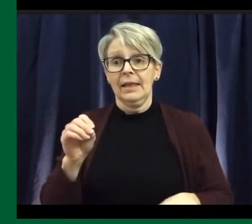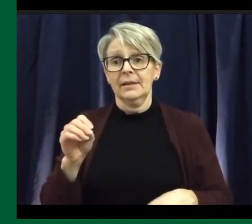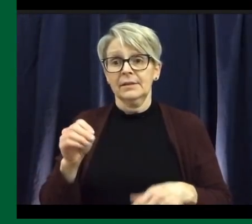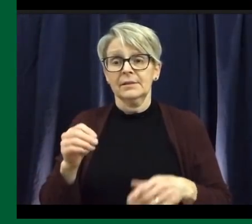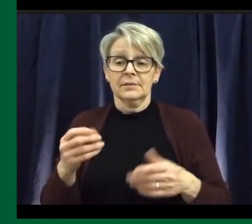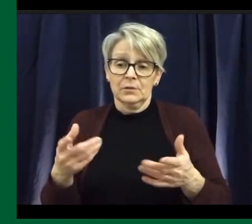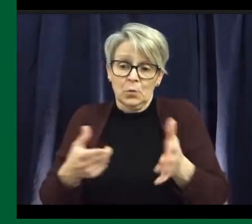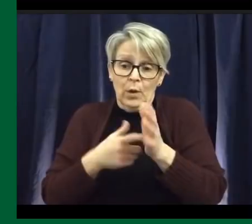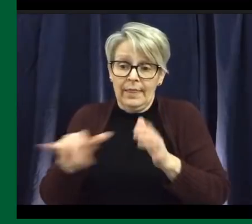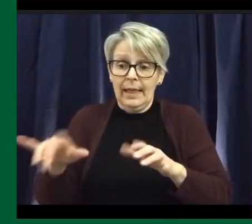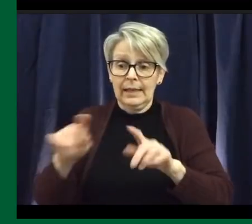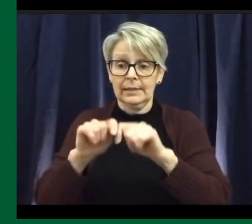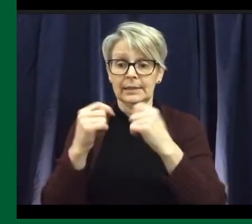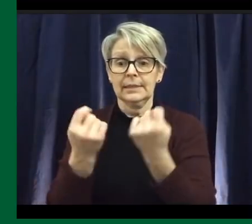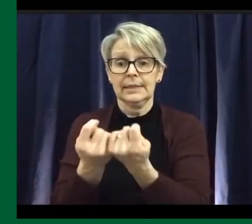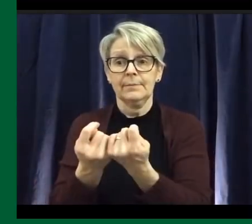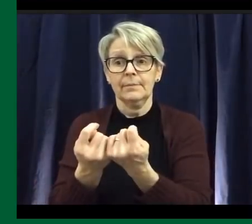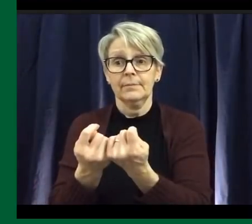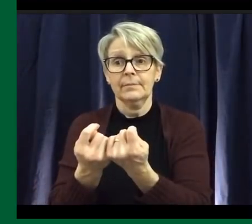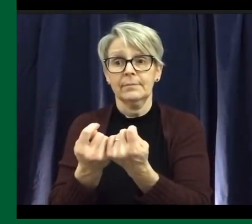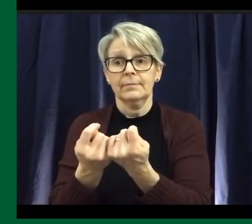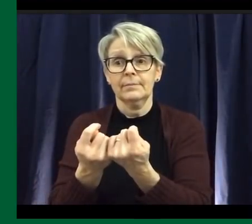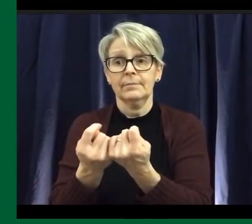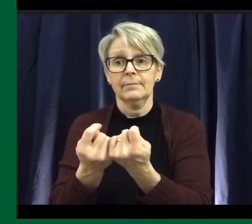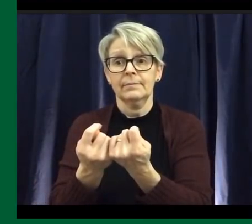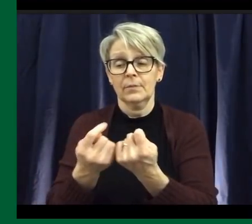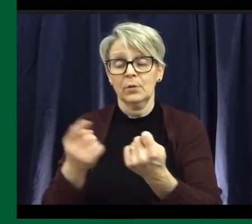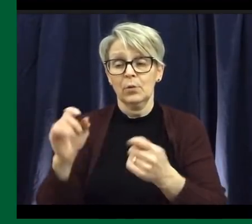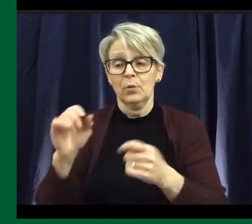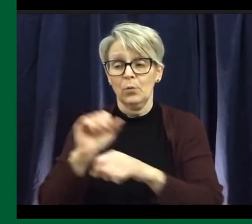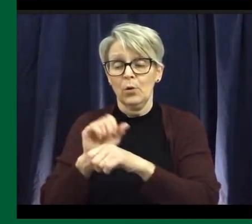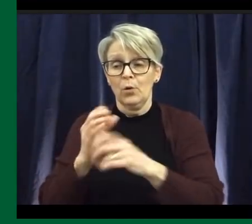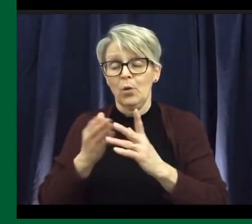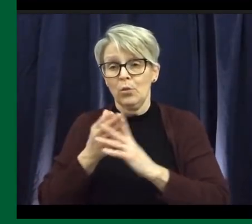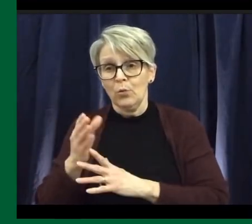have that set up as they're working through their appointment.